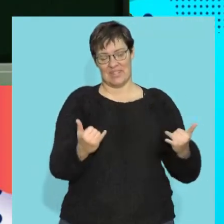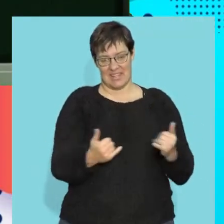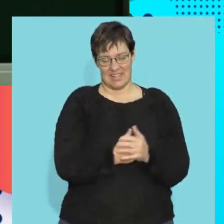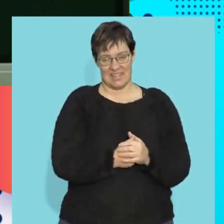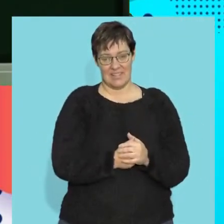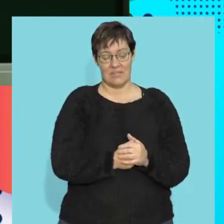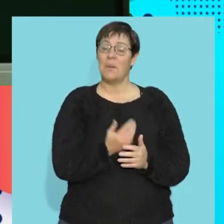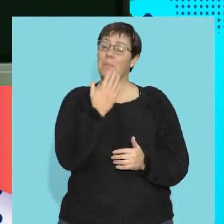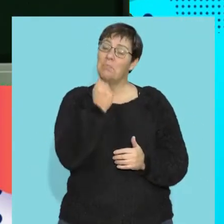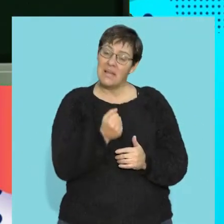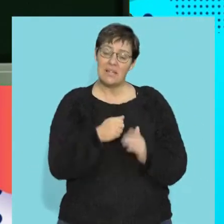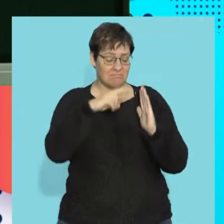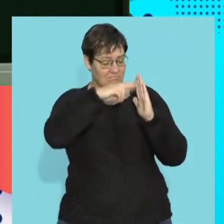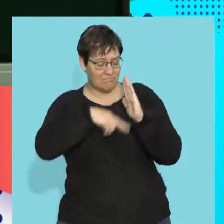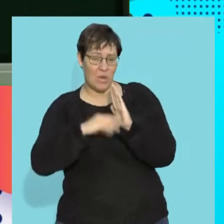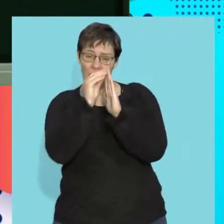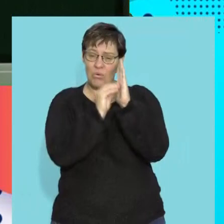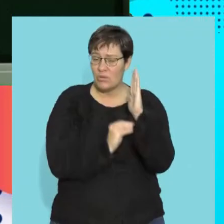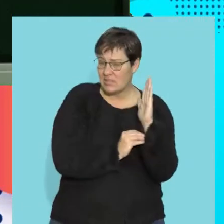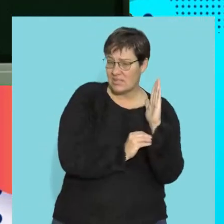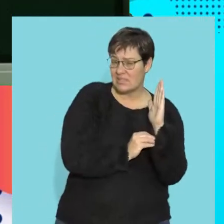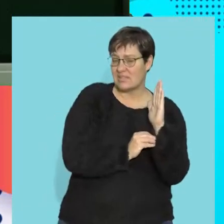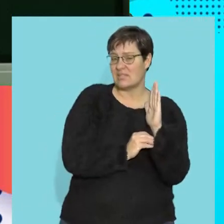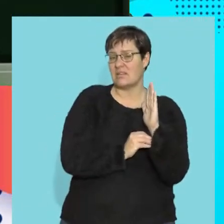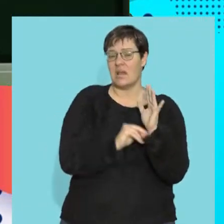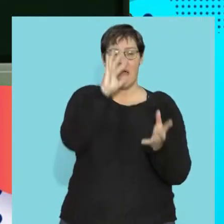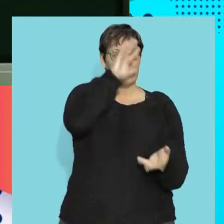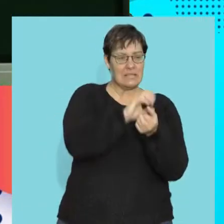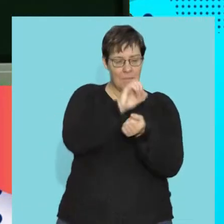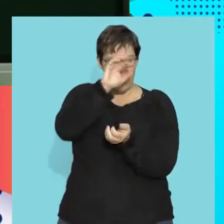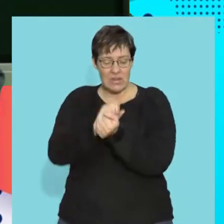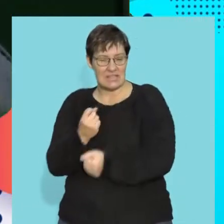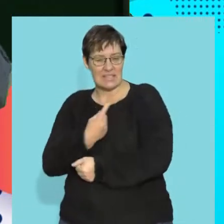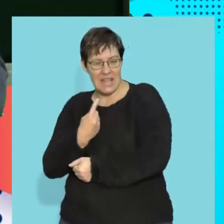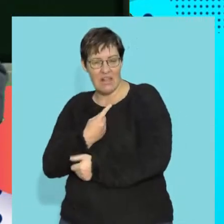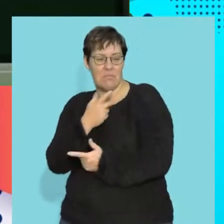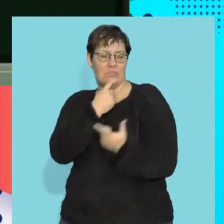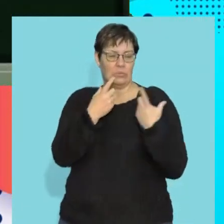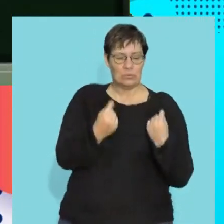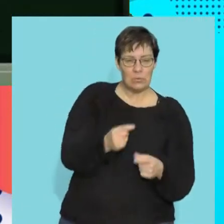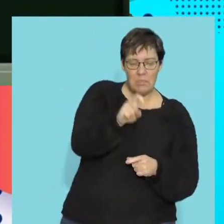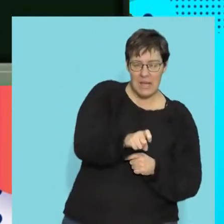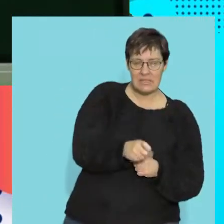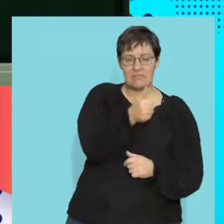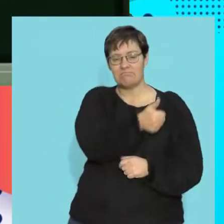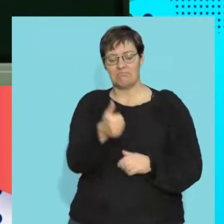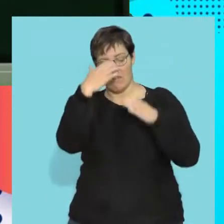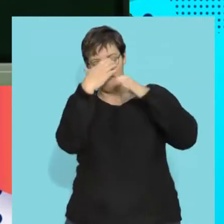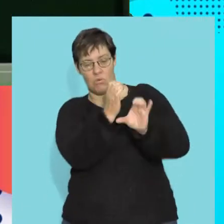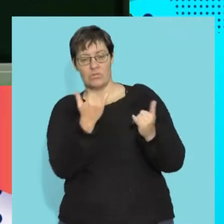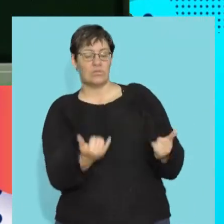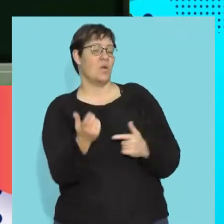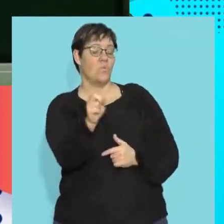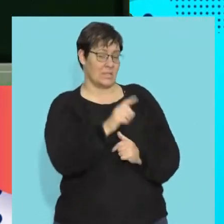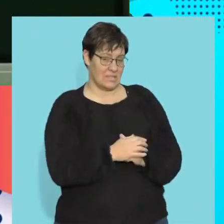for today. So please go over your notes again, make some summary notes of what you need to do. What was our main